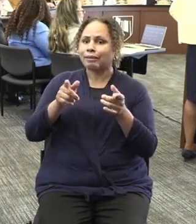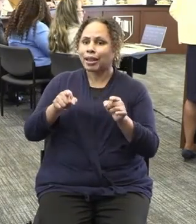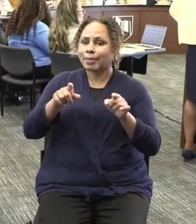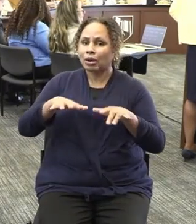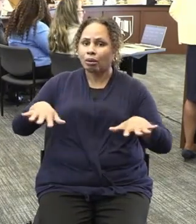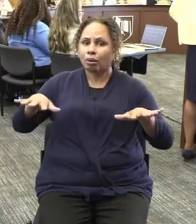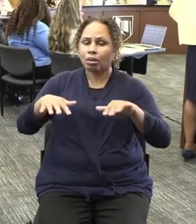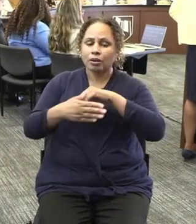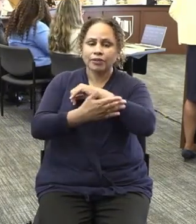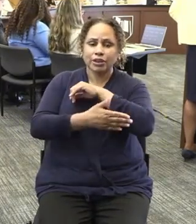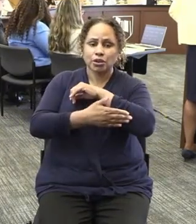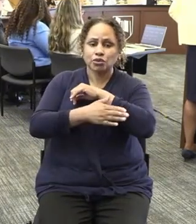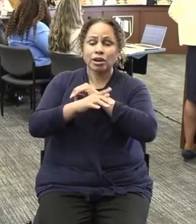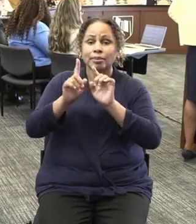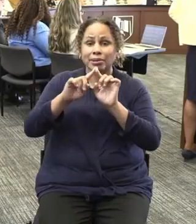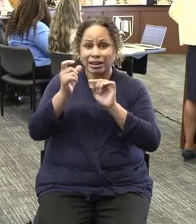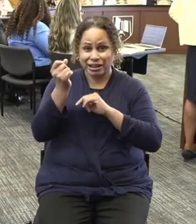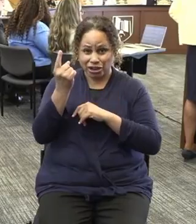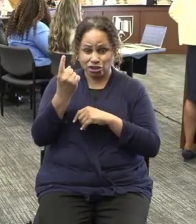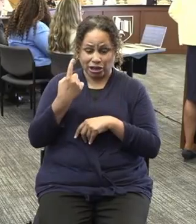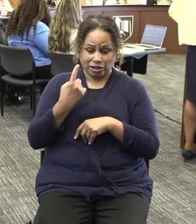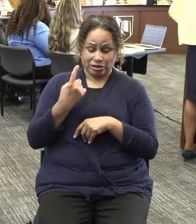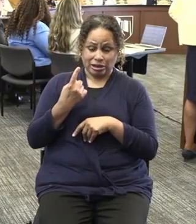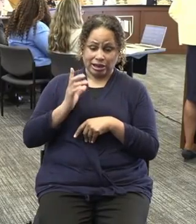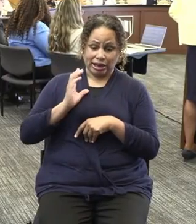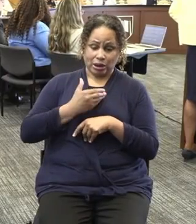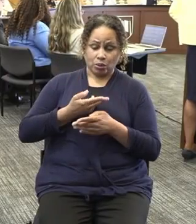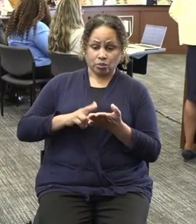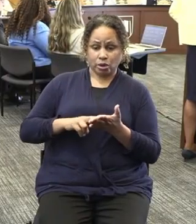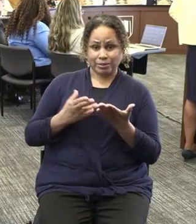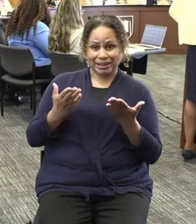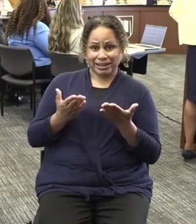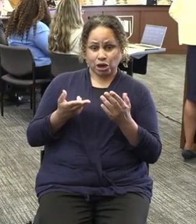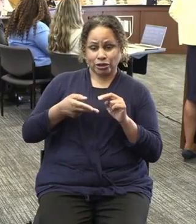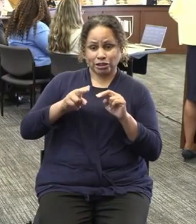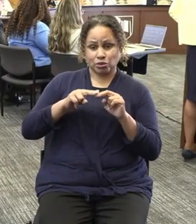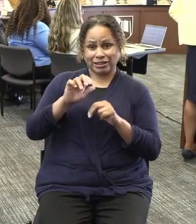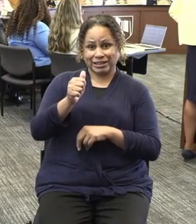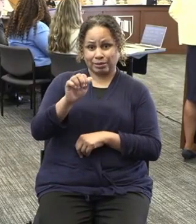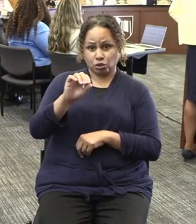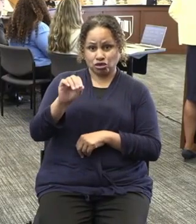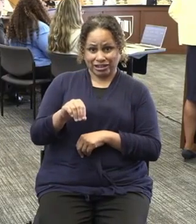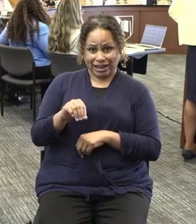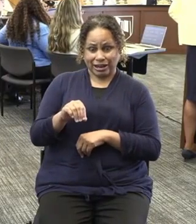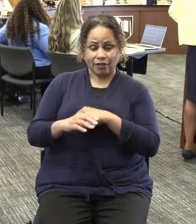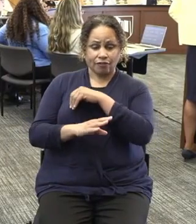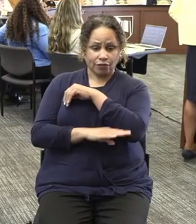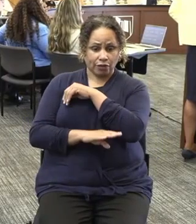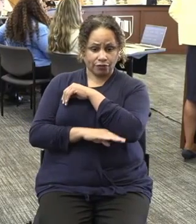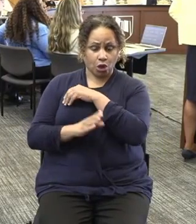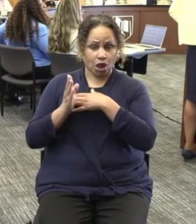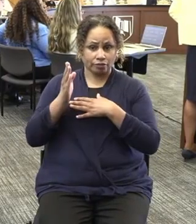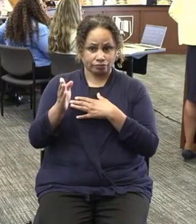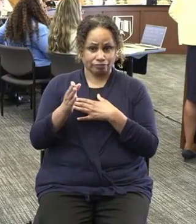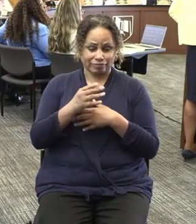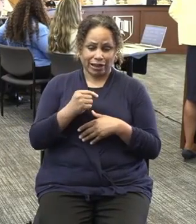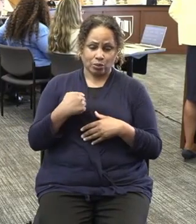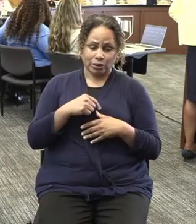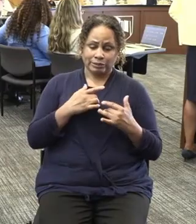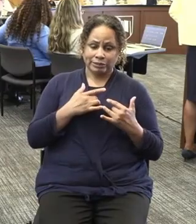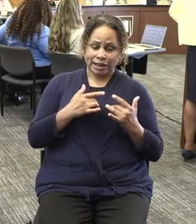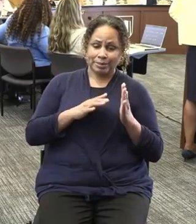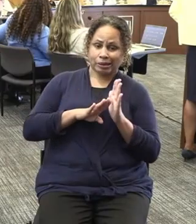by 10% for the fall for this particular population for African-American students. And we're trending up for